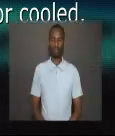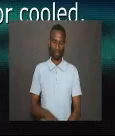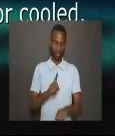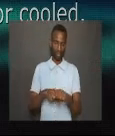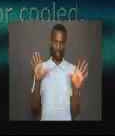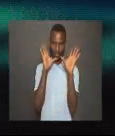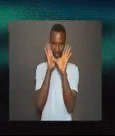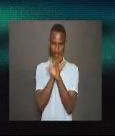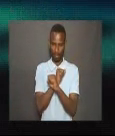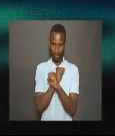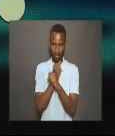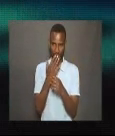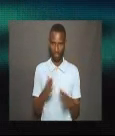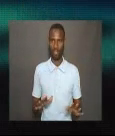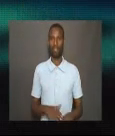Time's up.